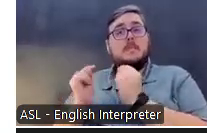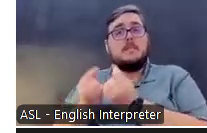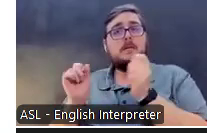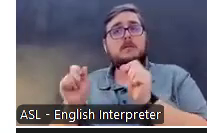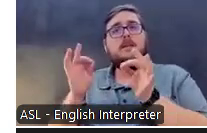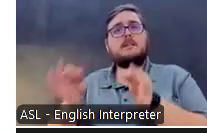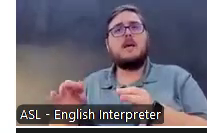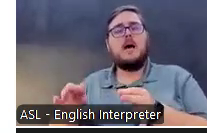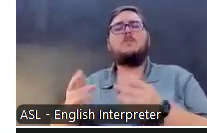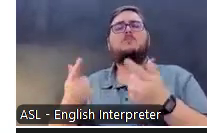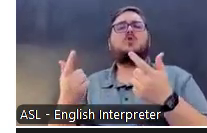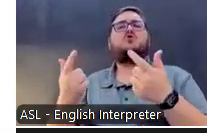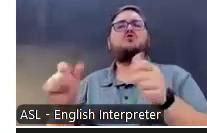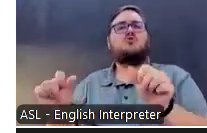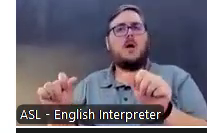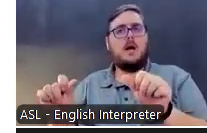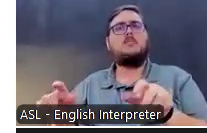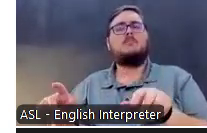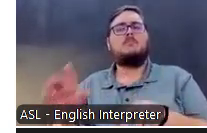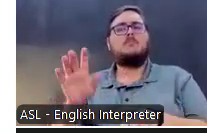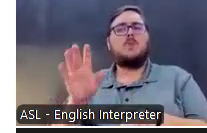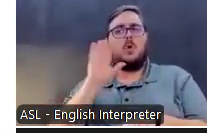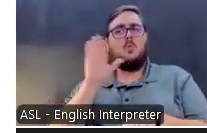reviewed again at the next IEP meeting.